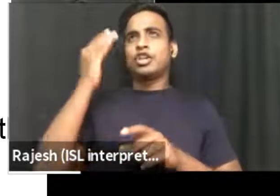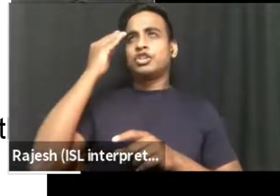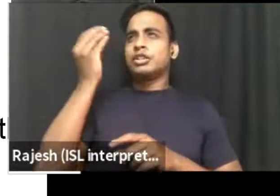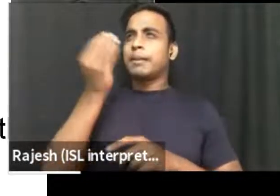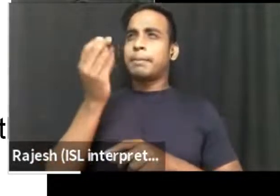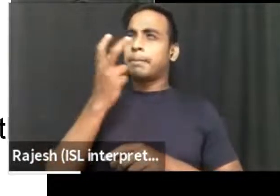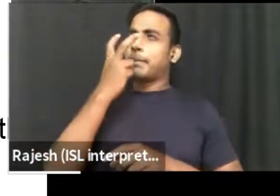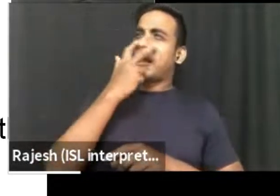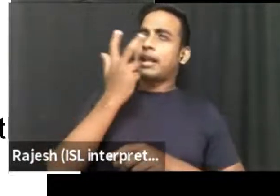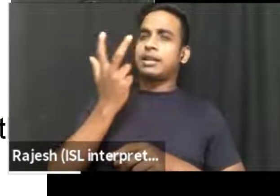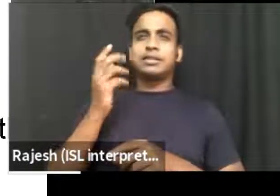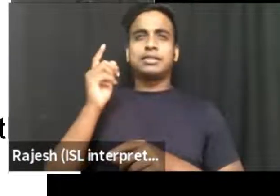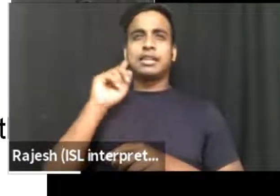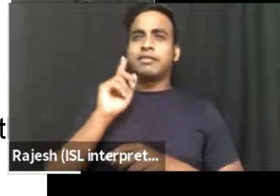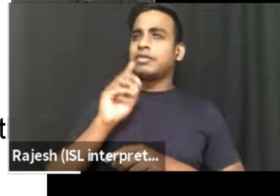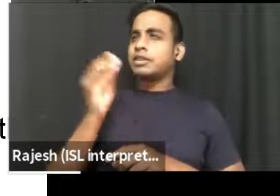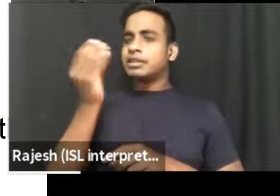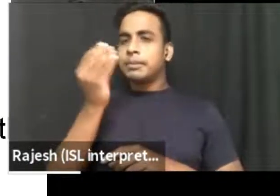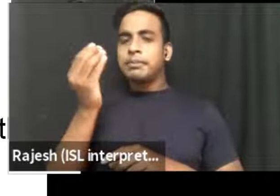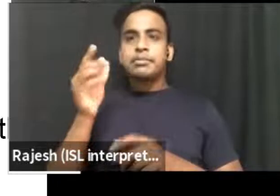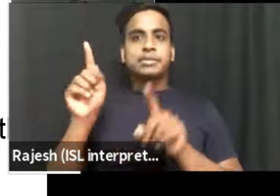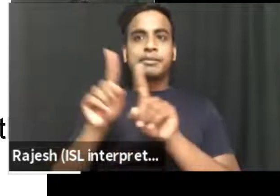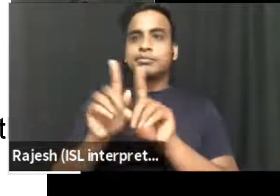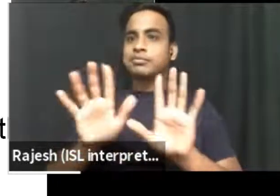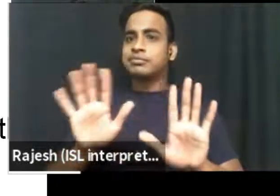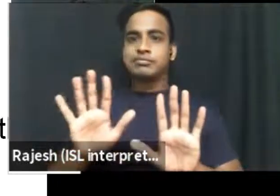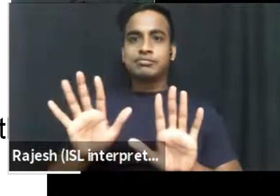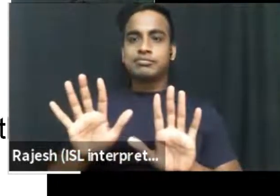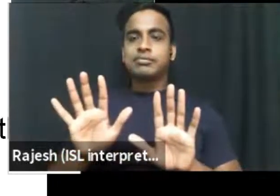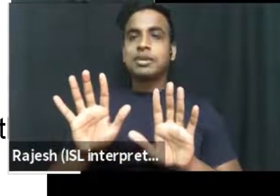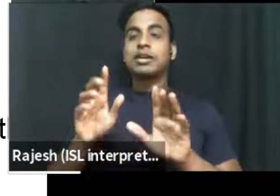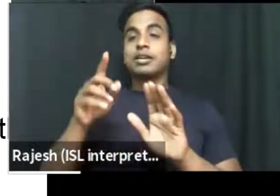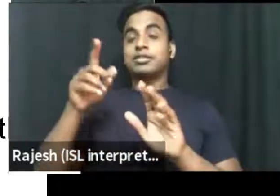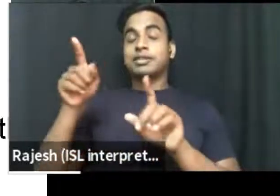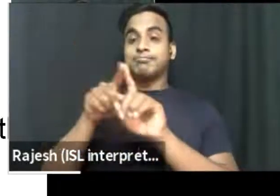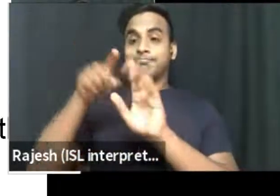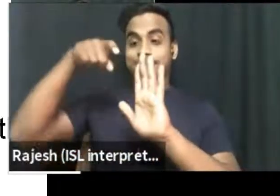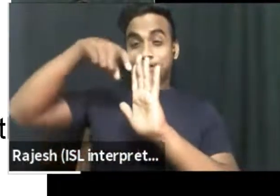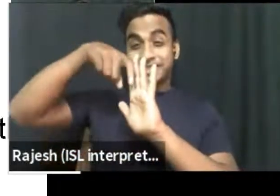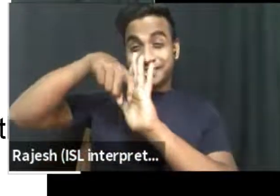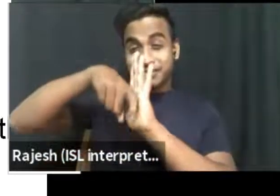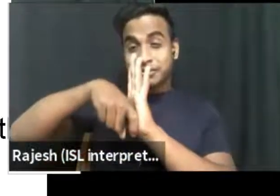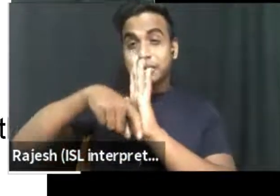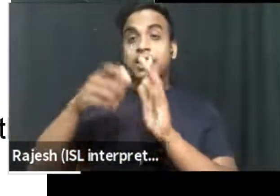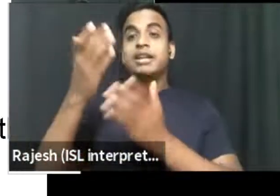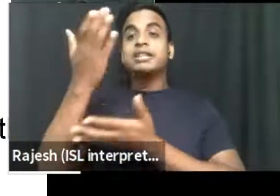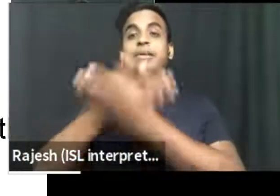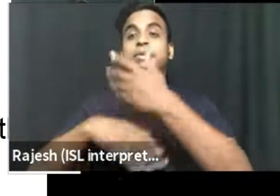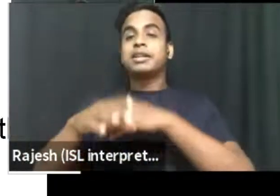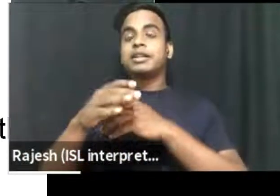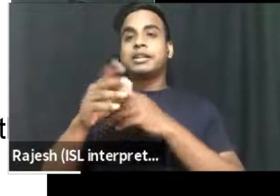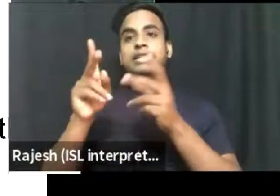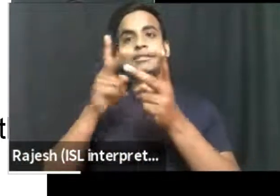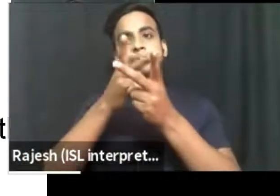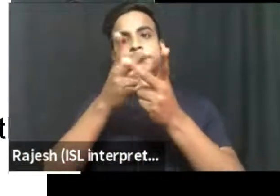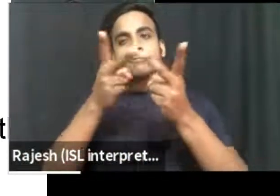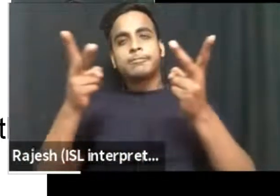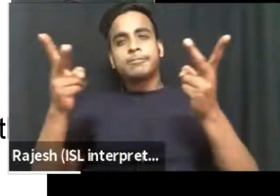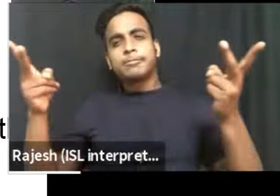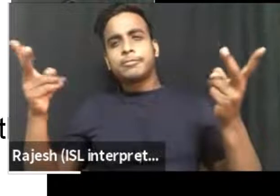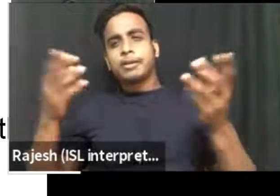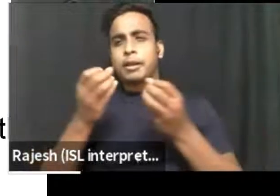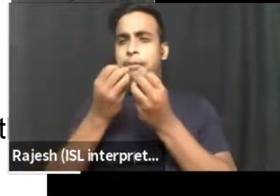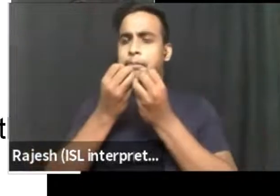disabilities, the severity of disabilities. WHO itself says that about 2.2%